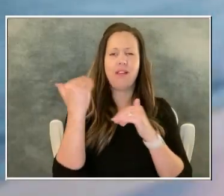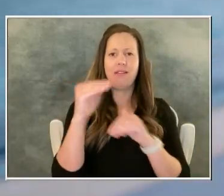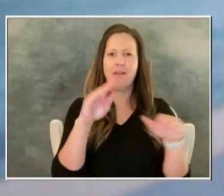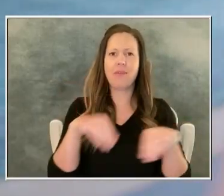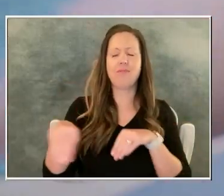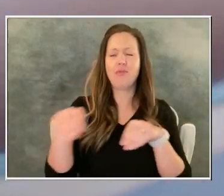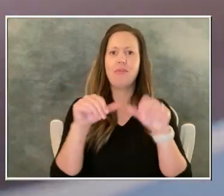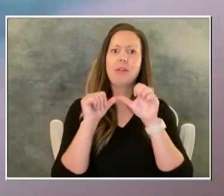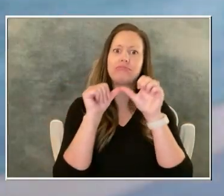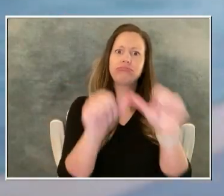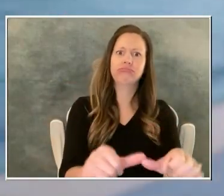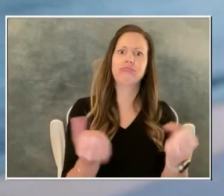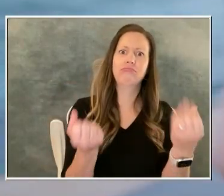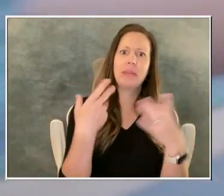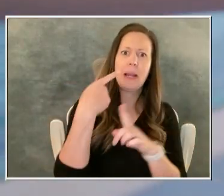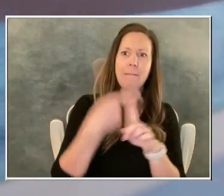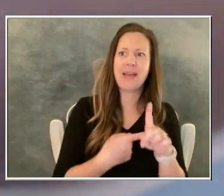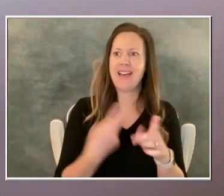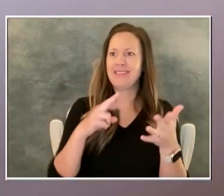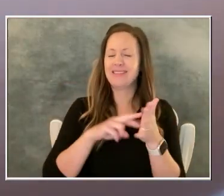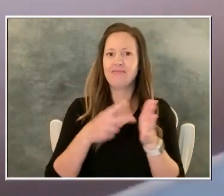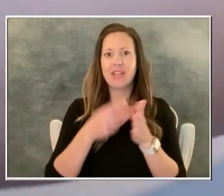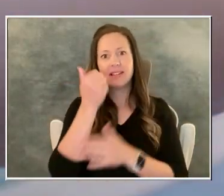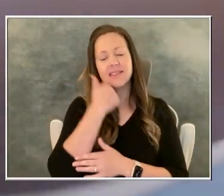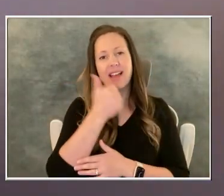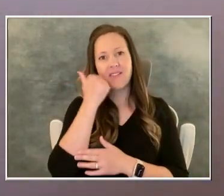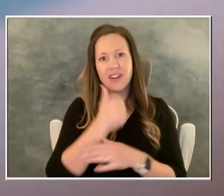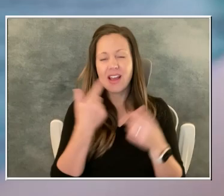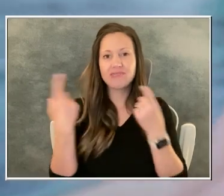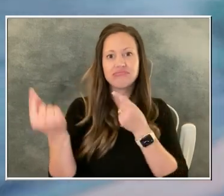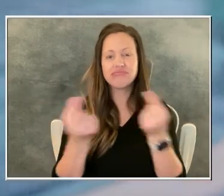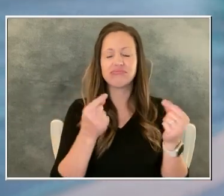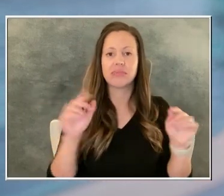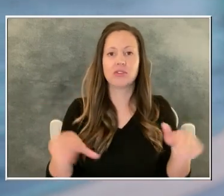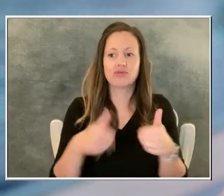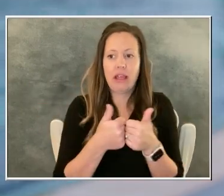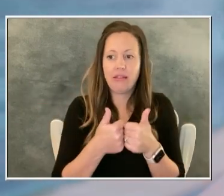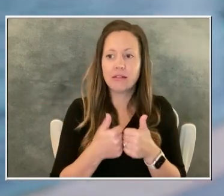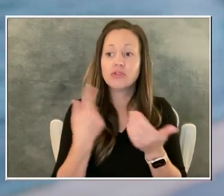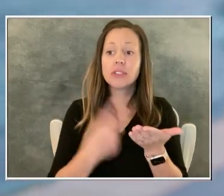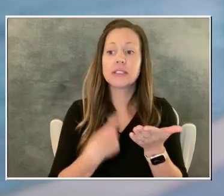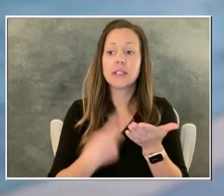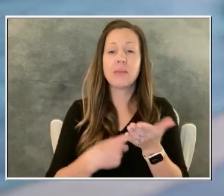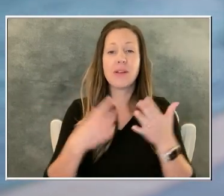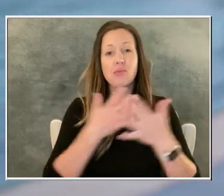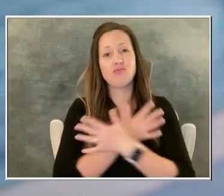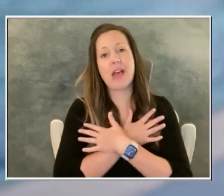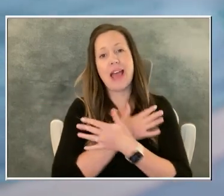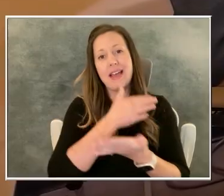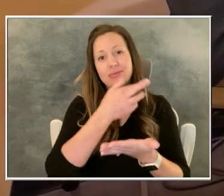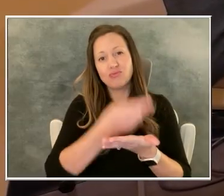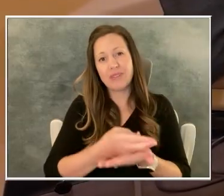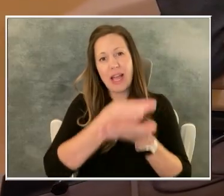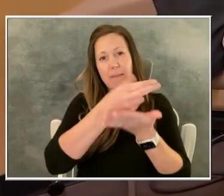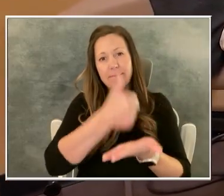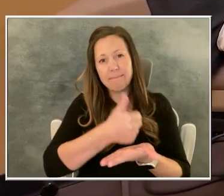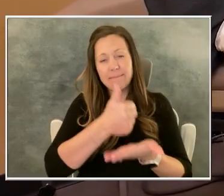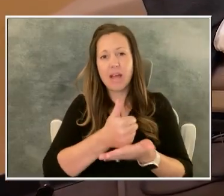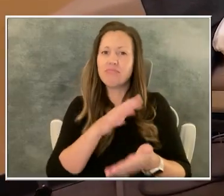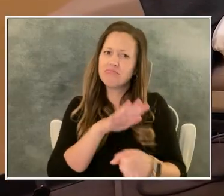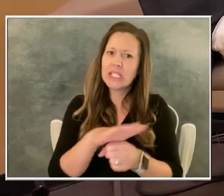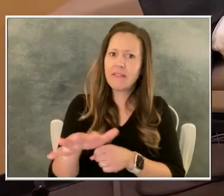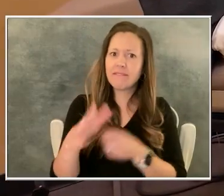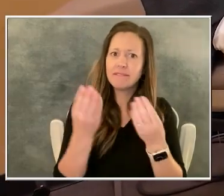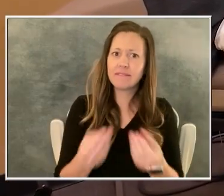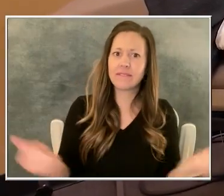make everyday activities a challenge. Sometimes rest and rehab are enough, but when the pain keeps coming back, there is a